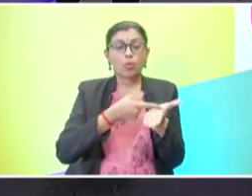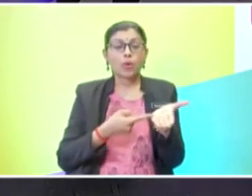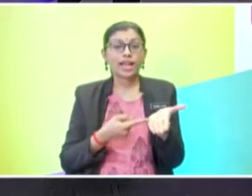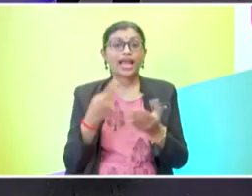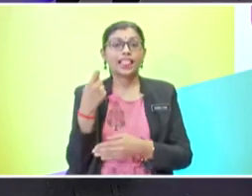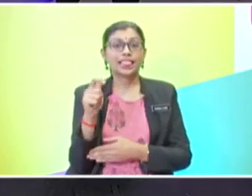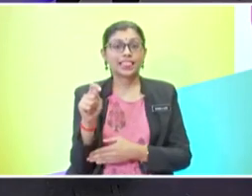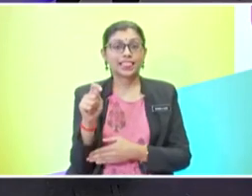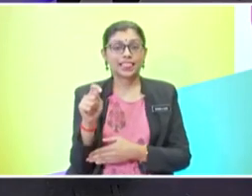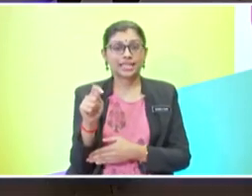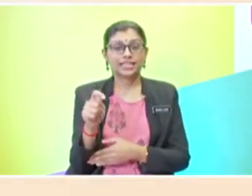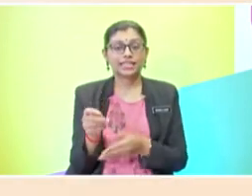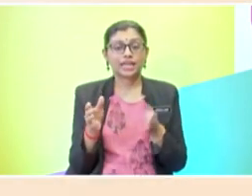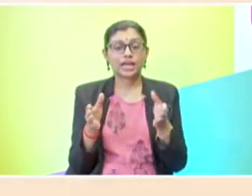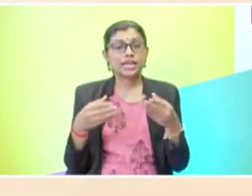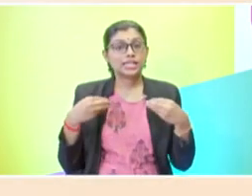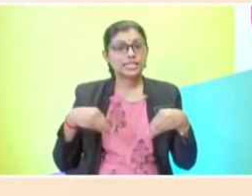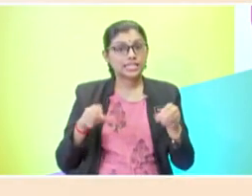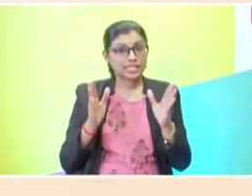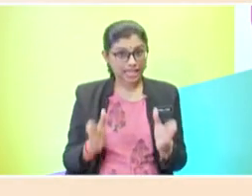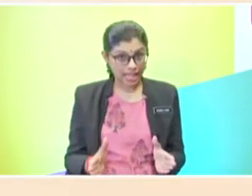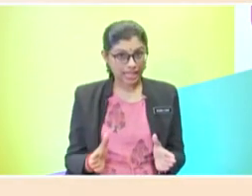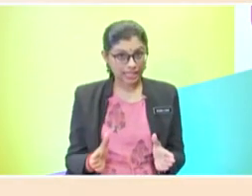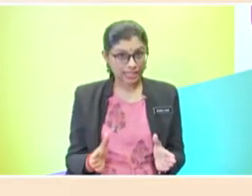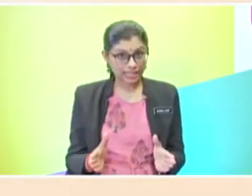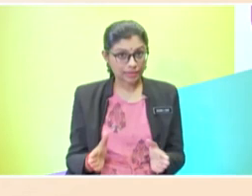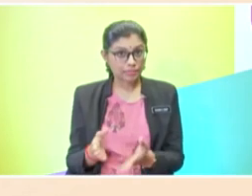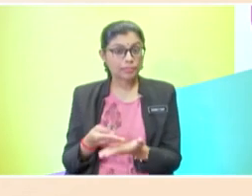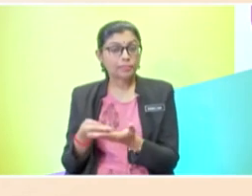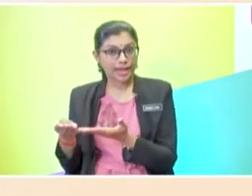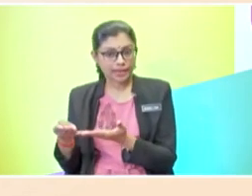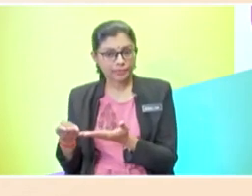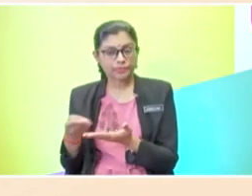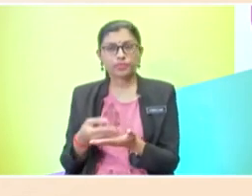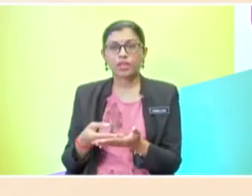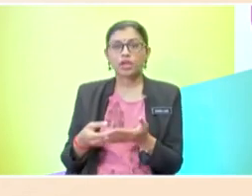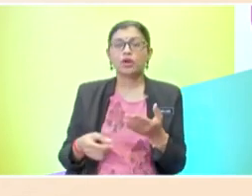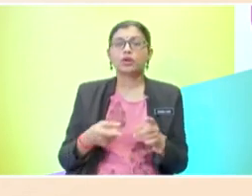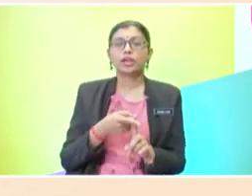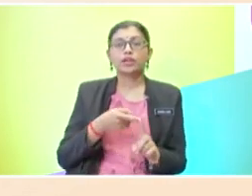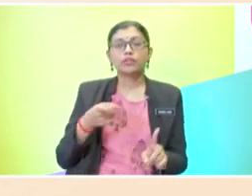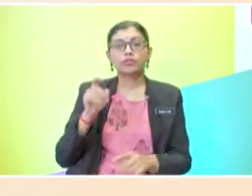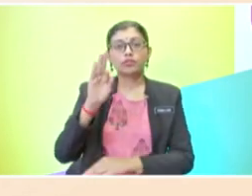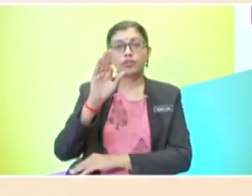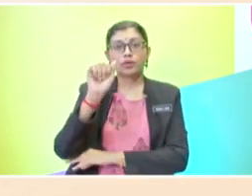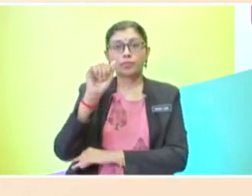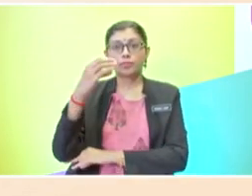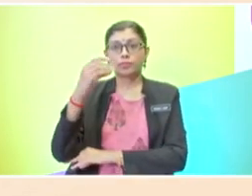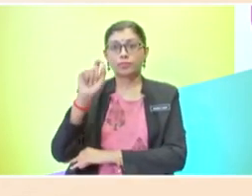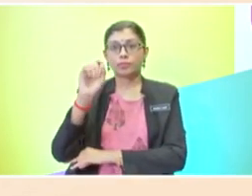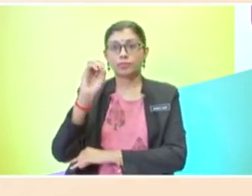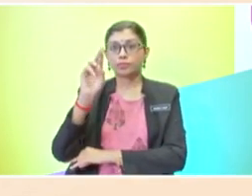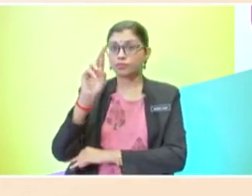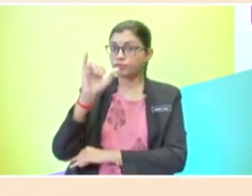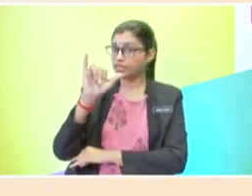of goods obtained by a seller, we call it as cost price. Okay. For example, I have give a TV, smart TV there. Okay, can you